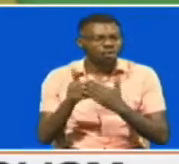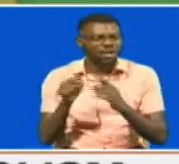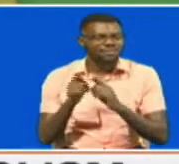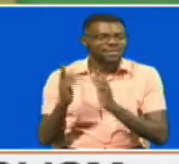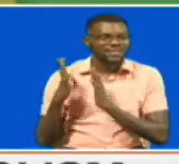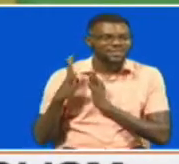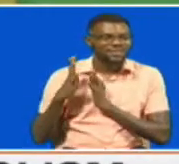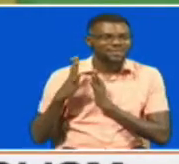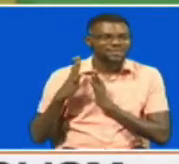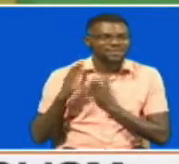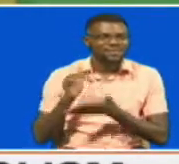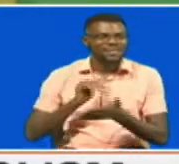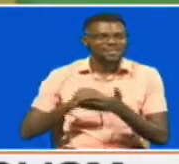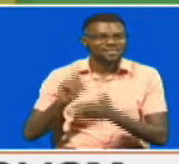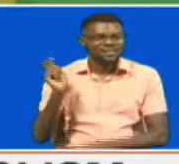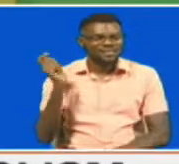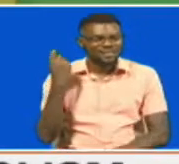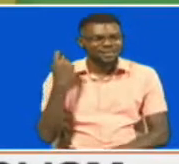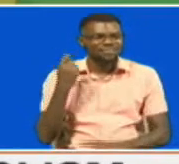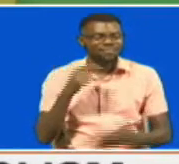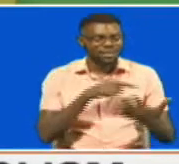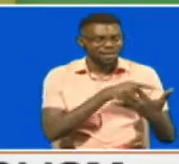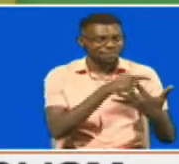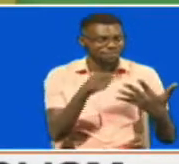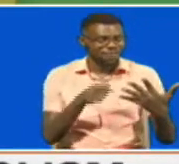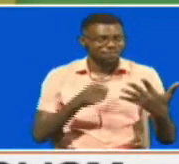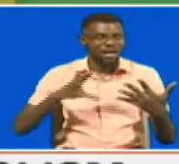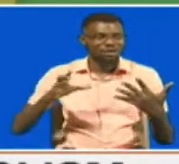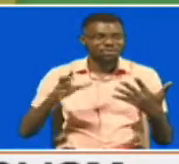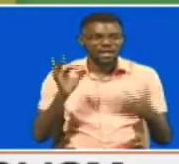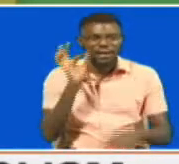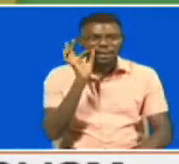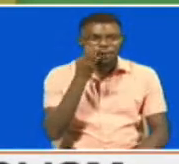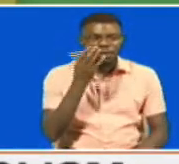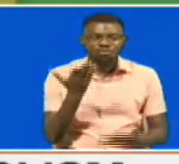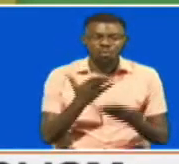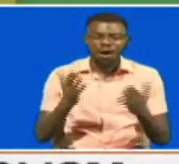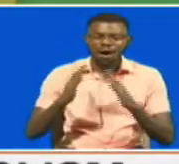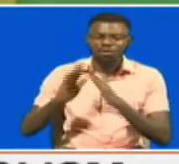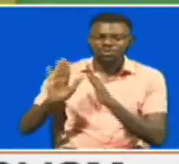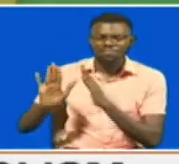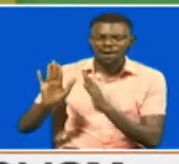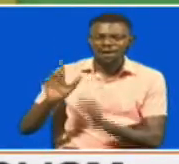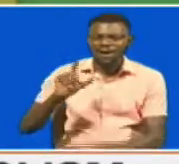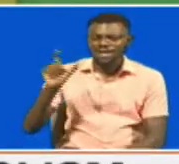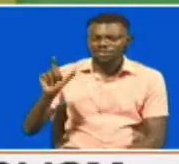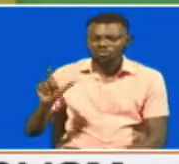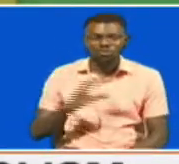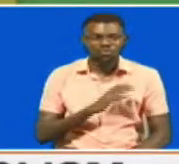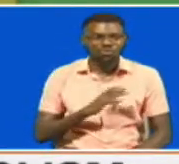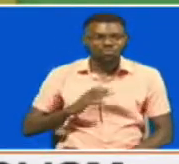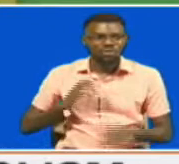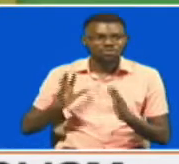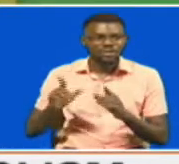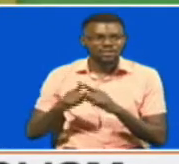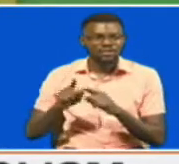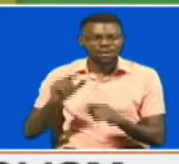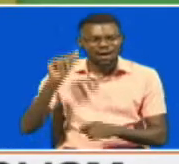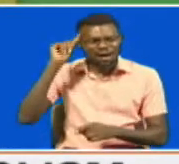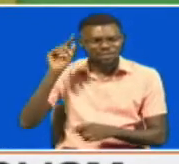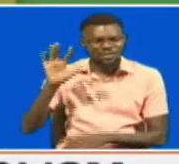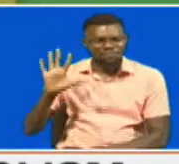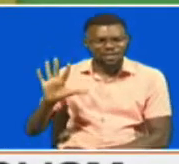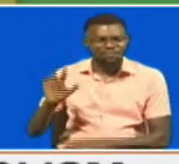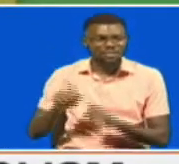Kenya, the five counties in Nyeri, at the residence of the regional commissioner and the five governors and the